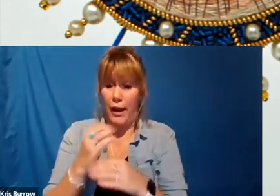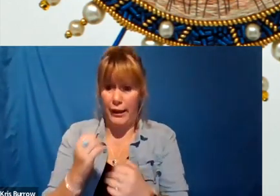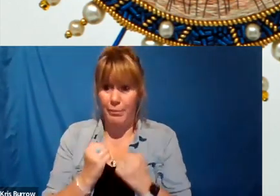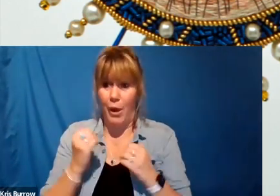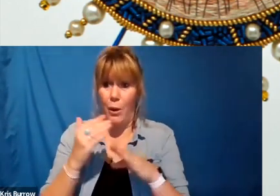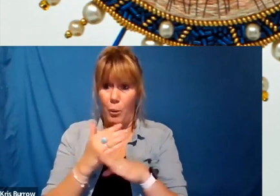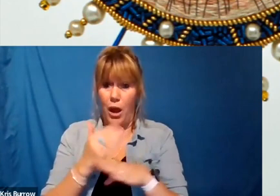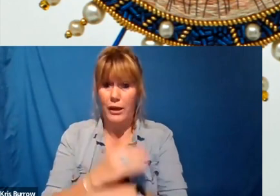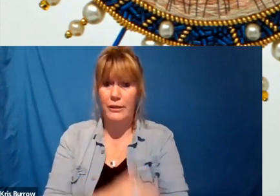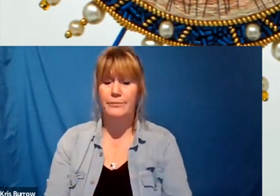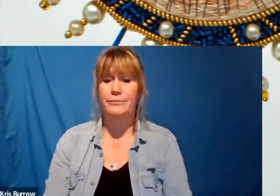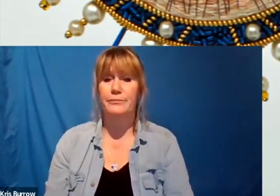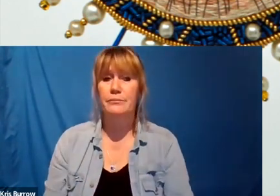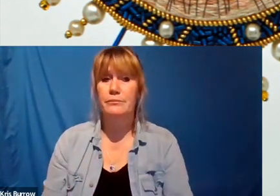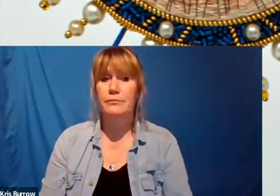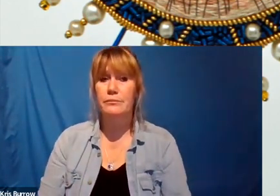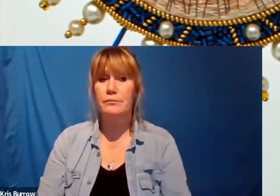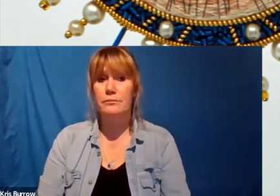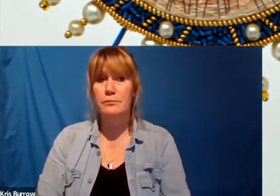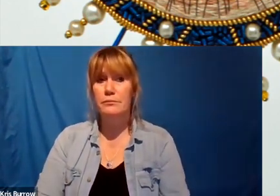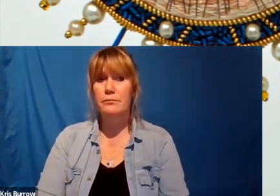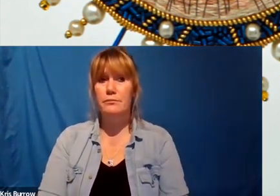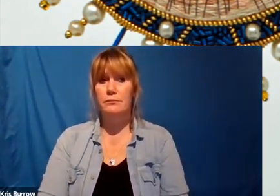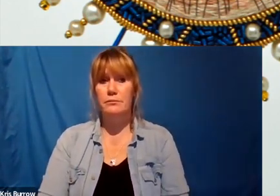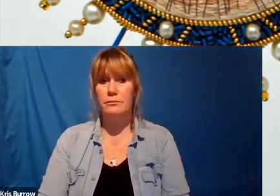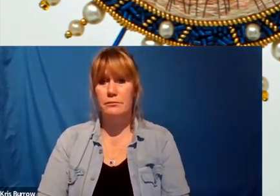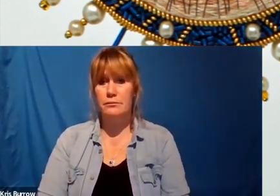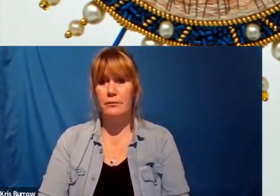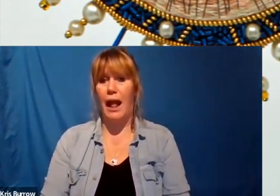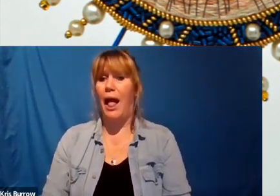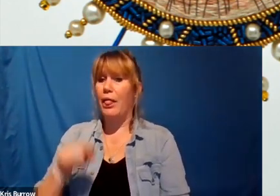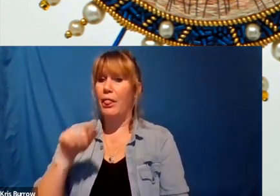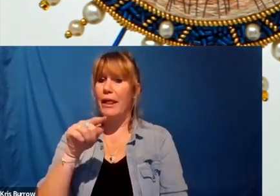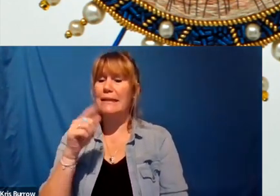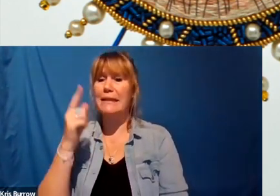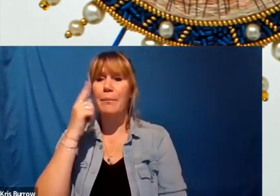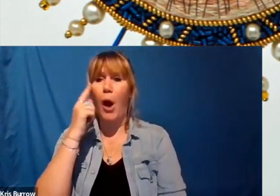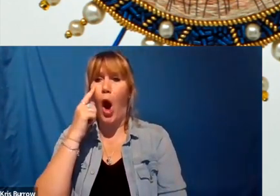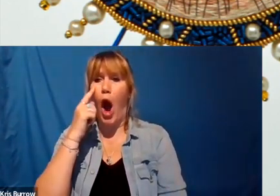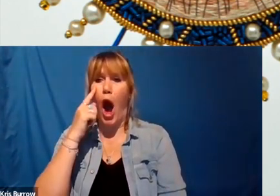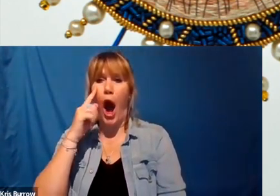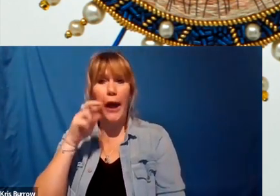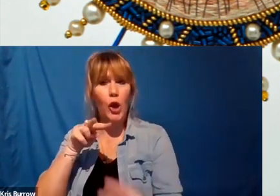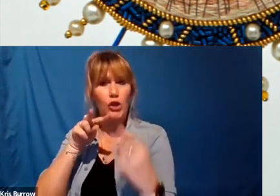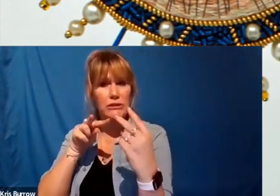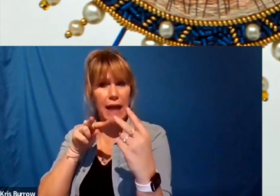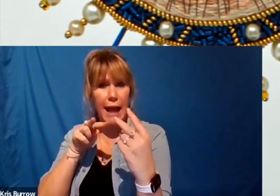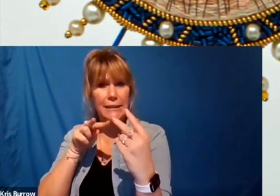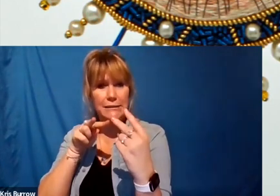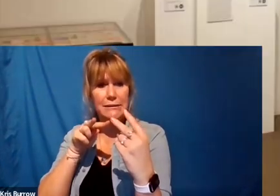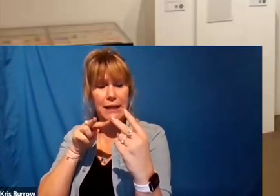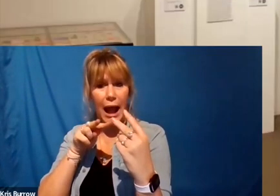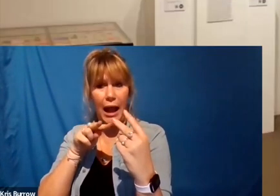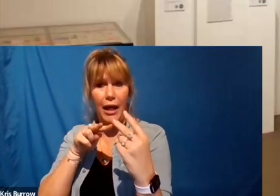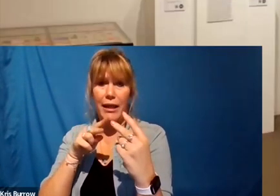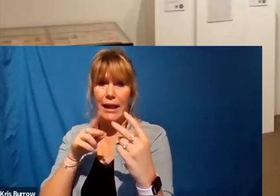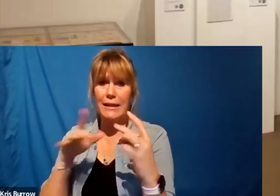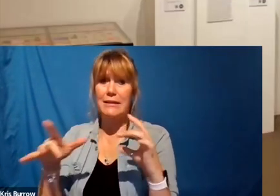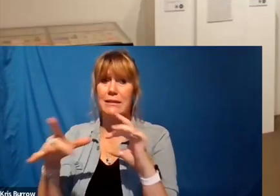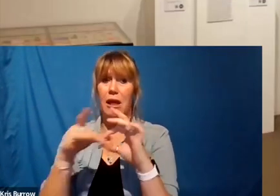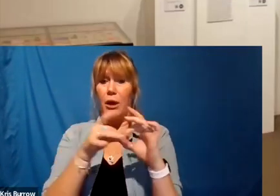is this piece here is called Amulet Against Eye Contact, and that's combining both those techniques.